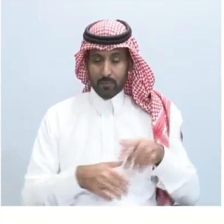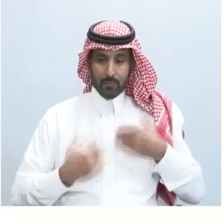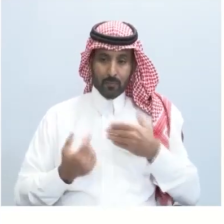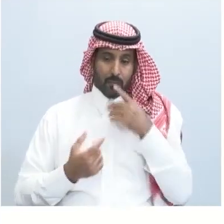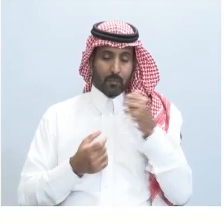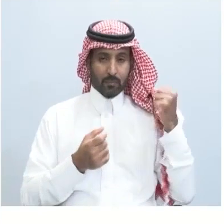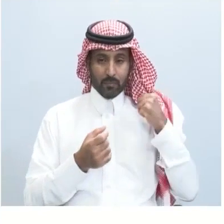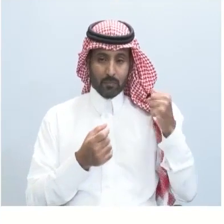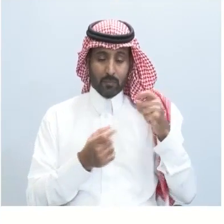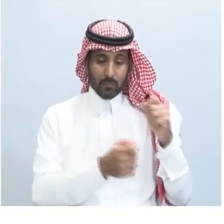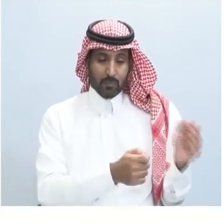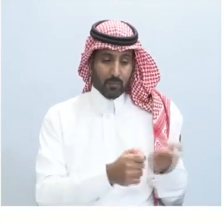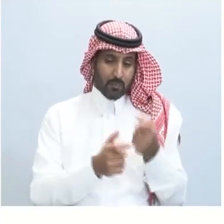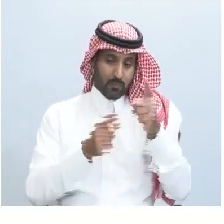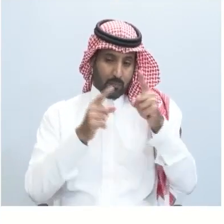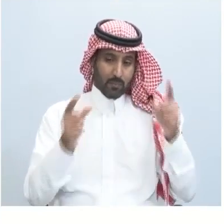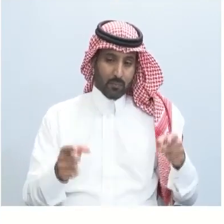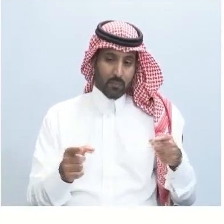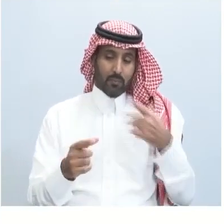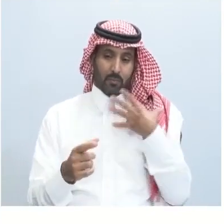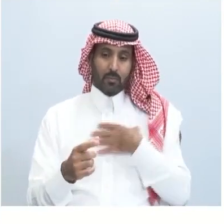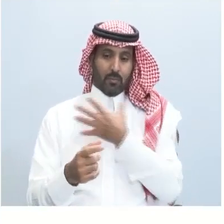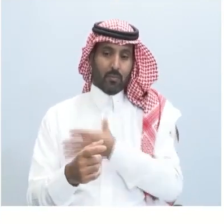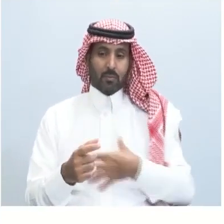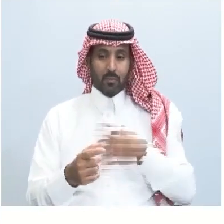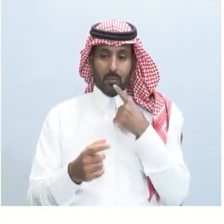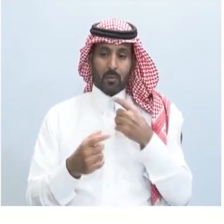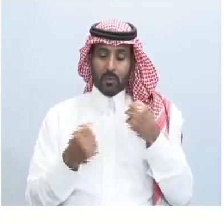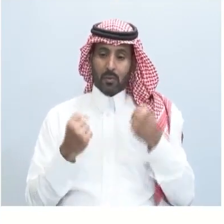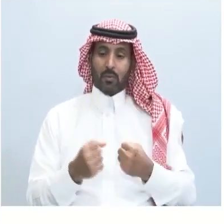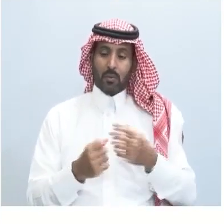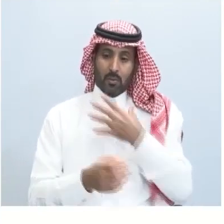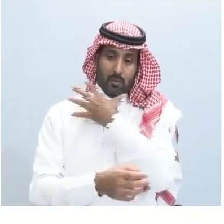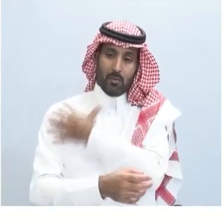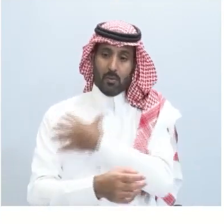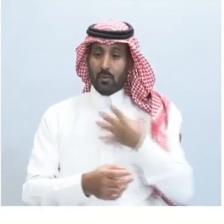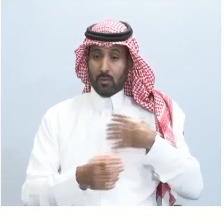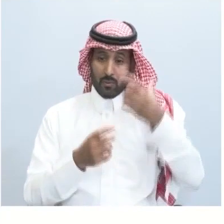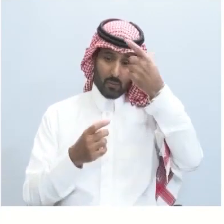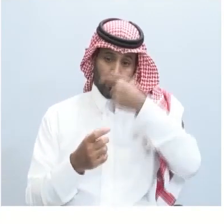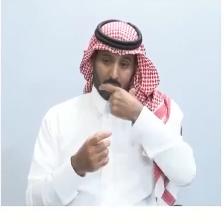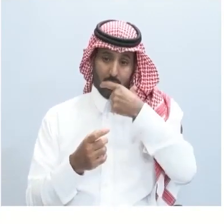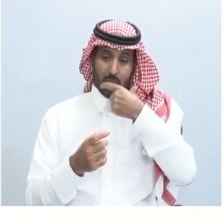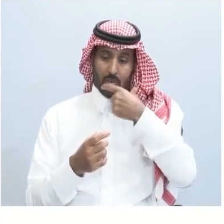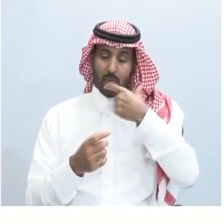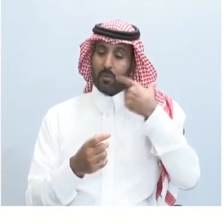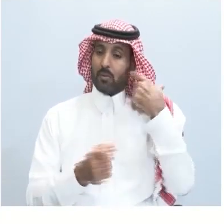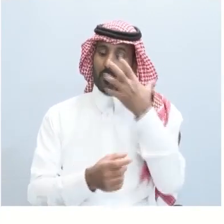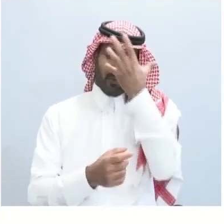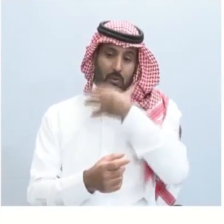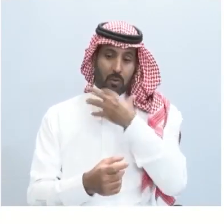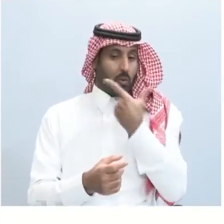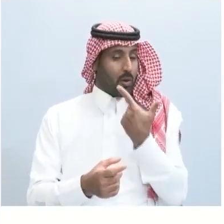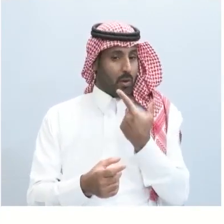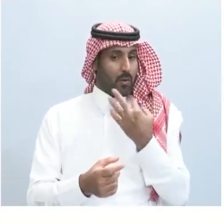not allowed? What are body checks? Why are they used? So there's something called body checks. What